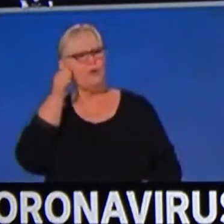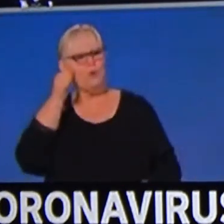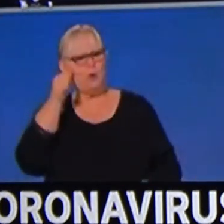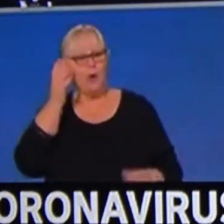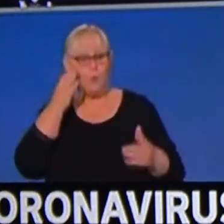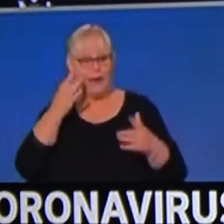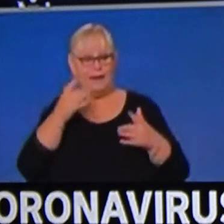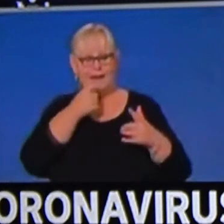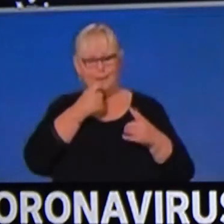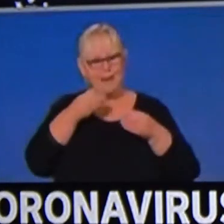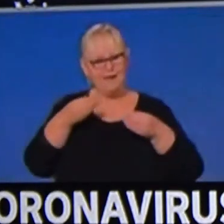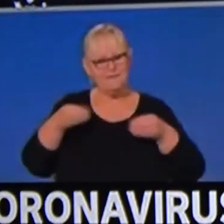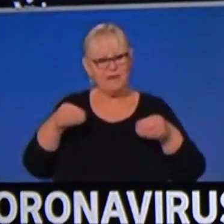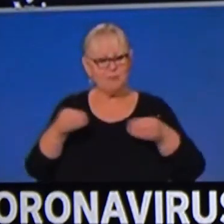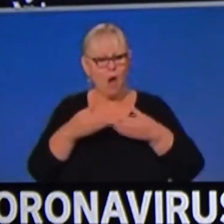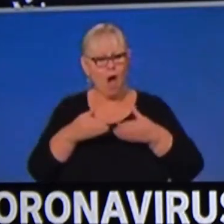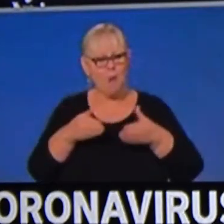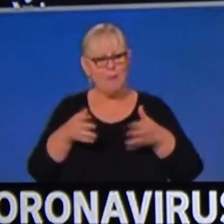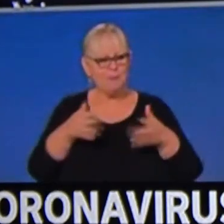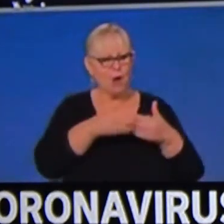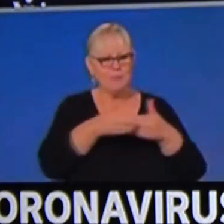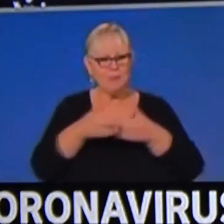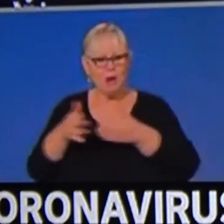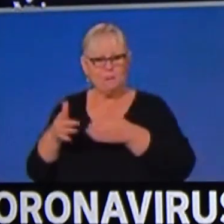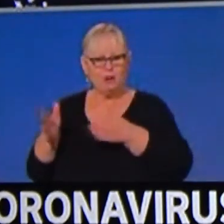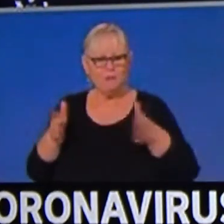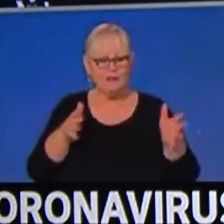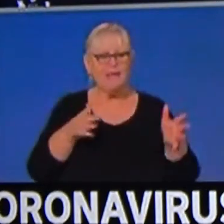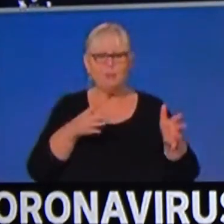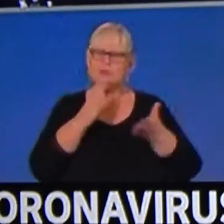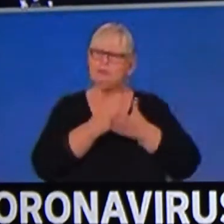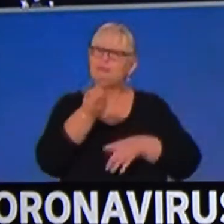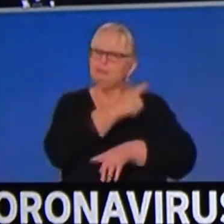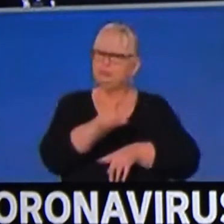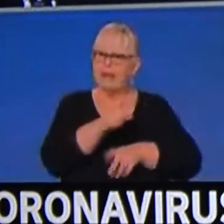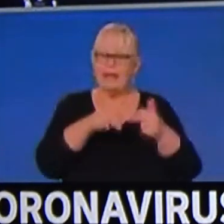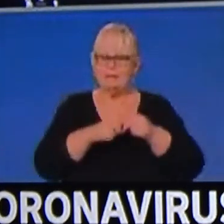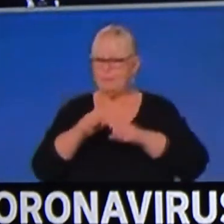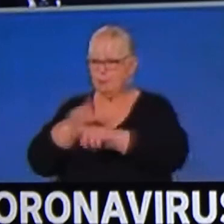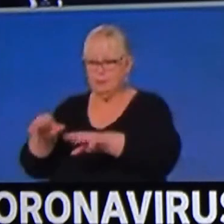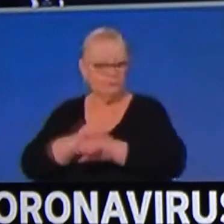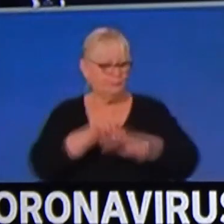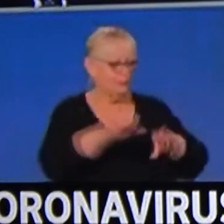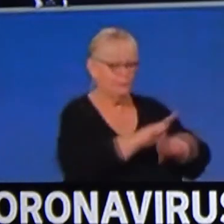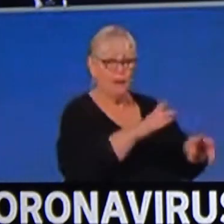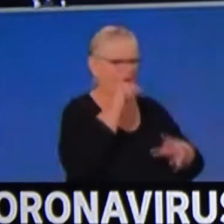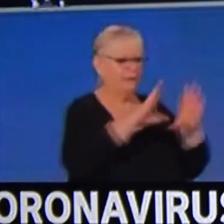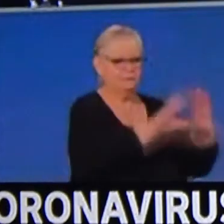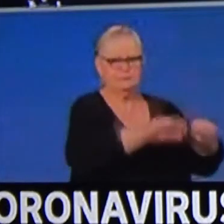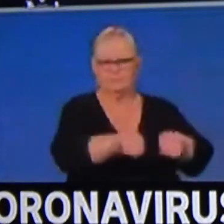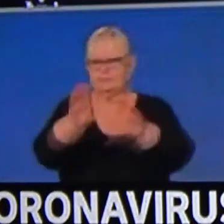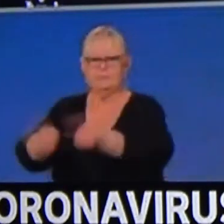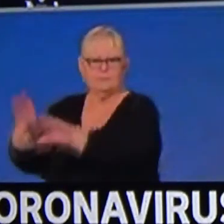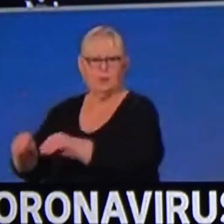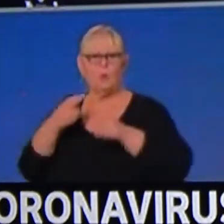move to a lesser restriction environment, then we can have confidence that we'll be able to identify any outbreaks very, very quickly and